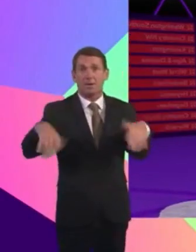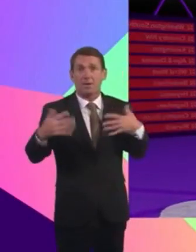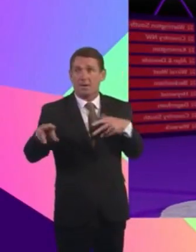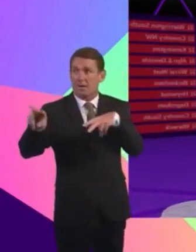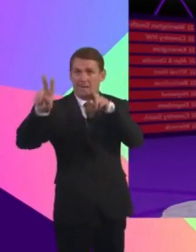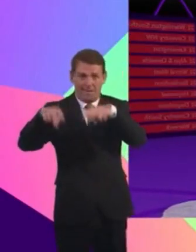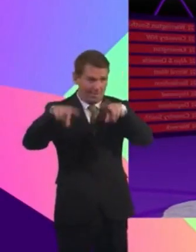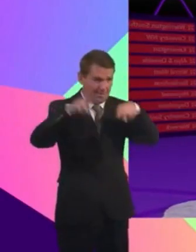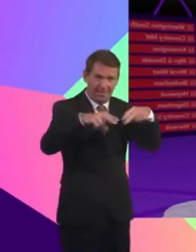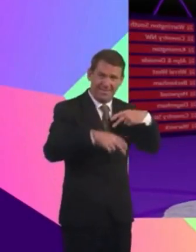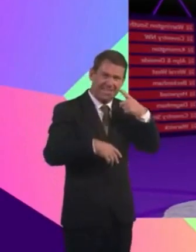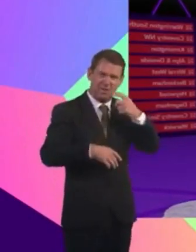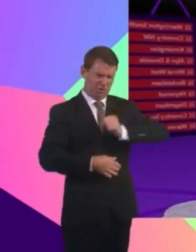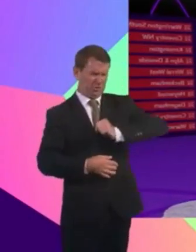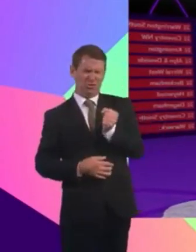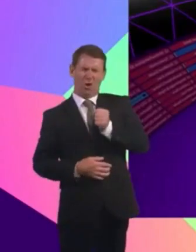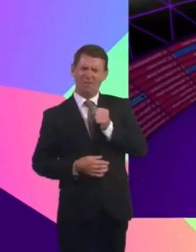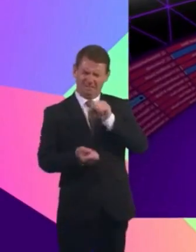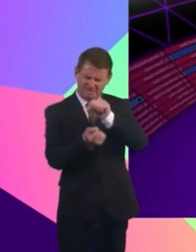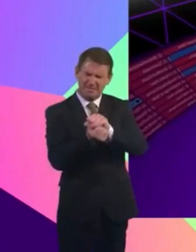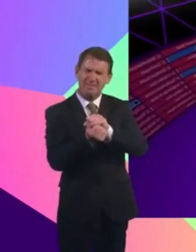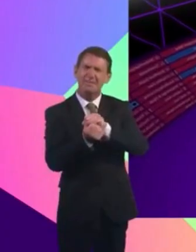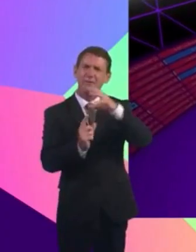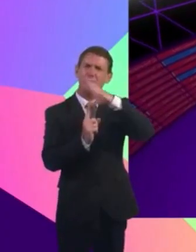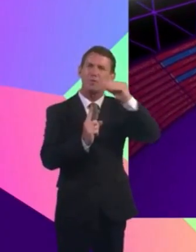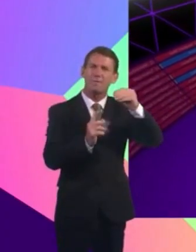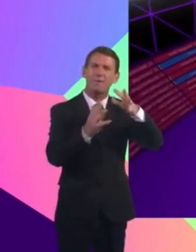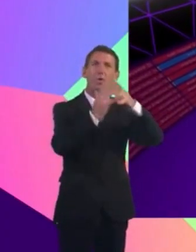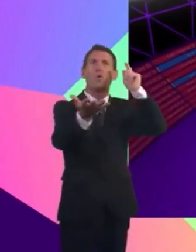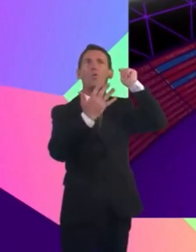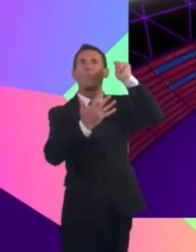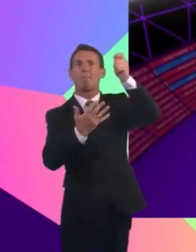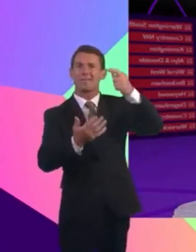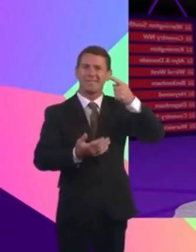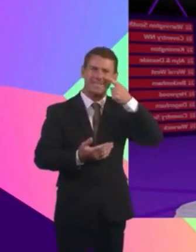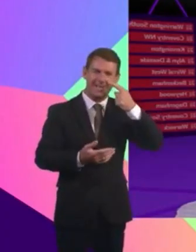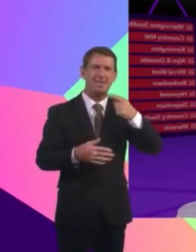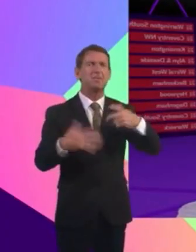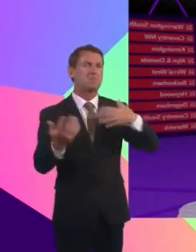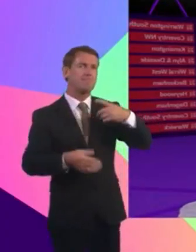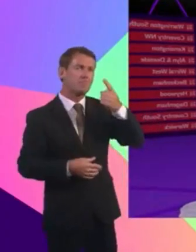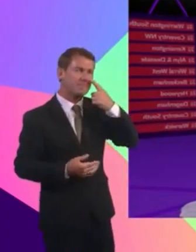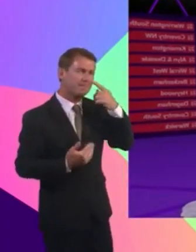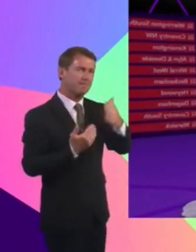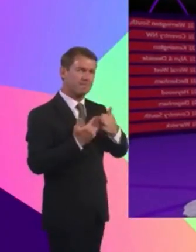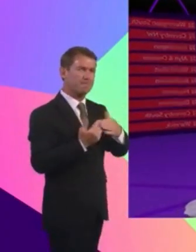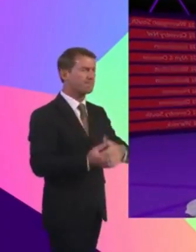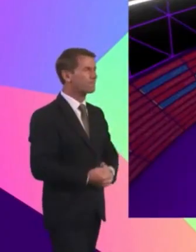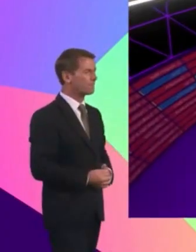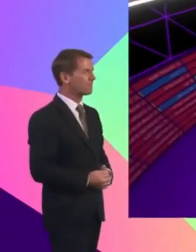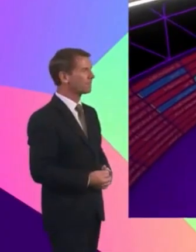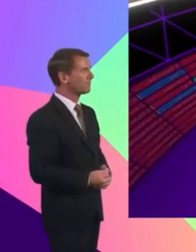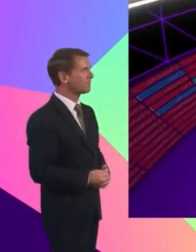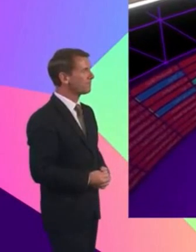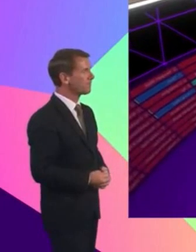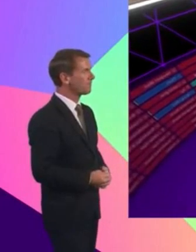is really taking us all by surprise. This is the declaration in Nuneaton, a key target for Labour. The Conservative